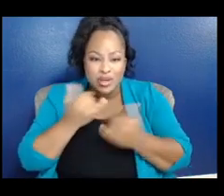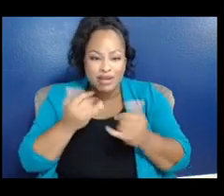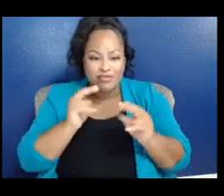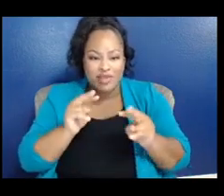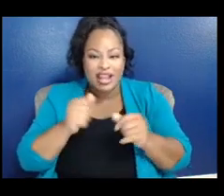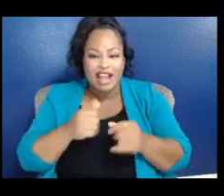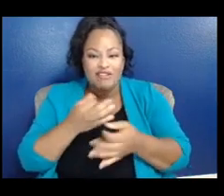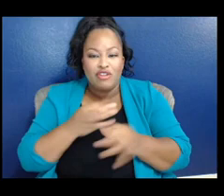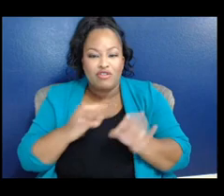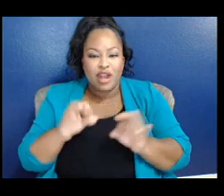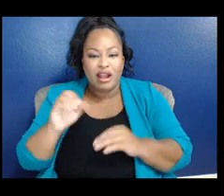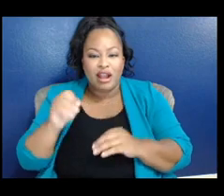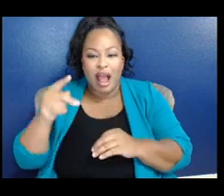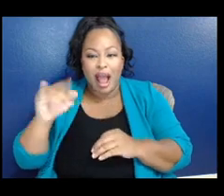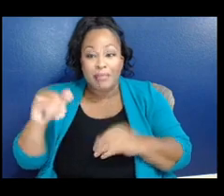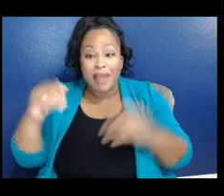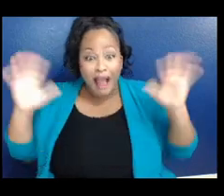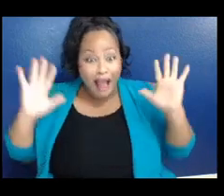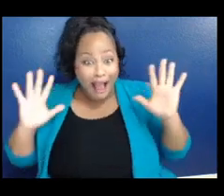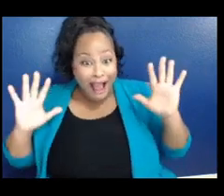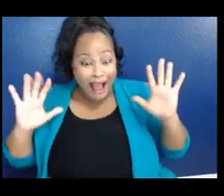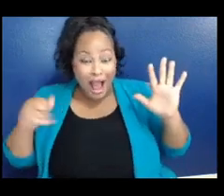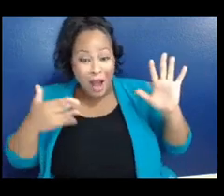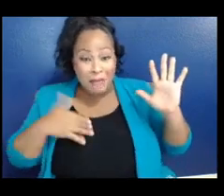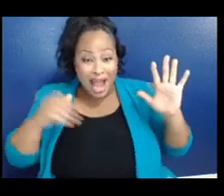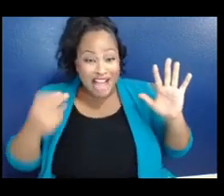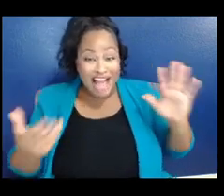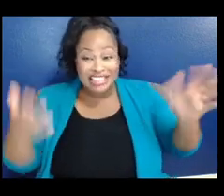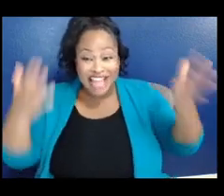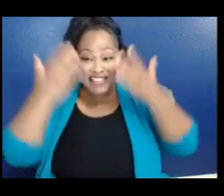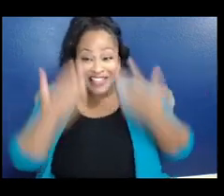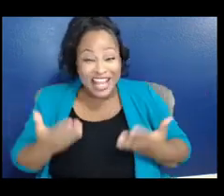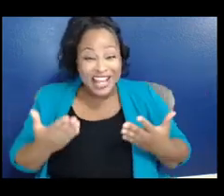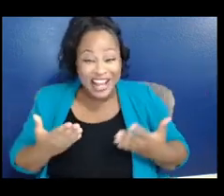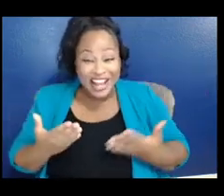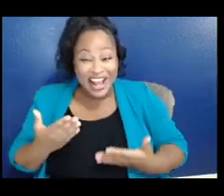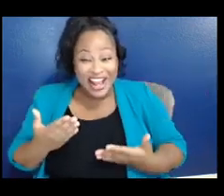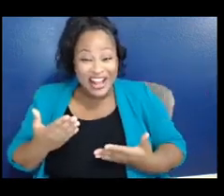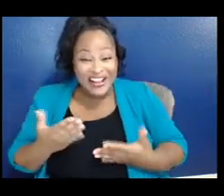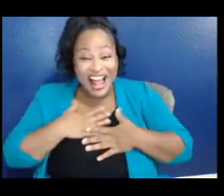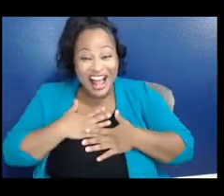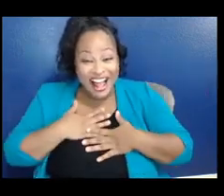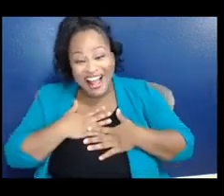free copy of this. Oh my gosh, thank you.